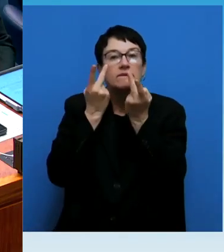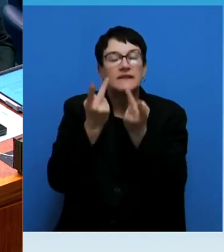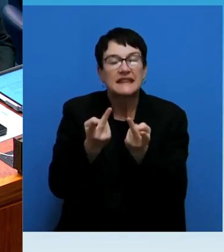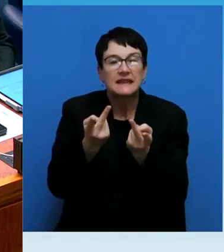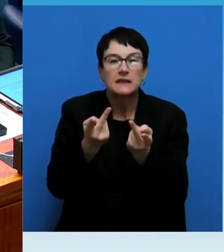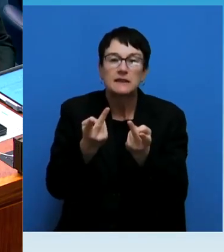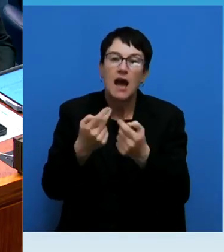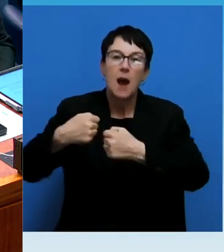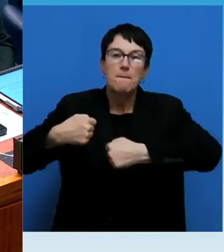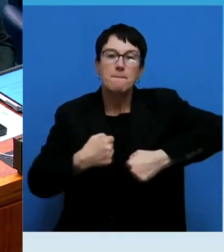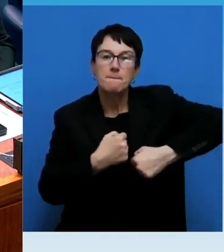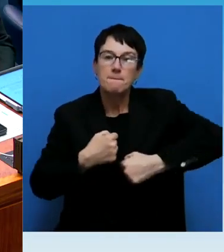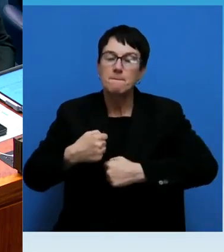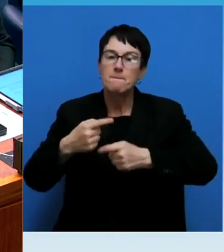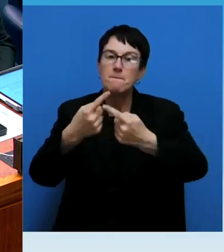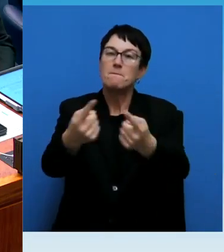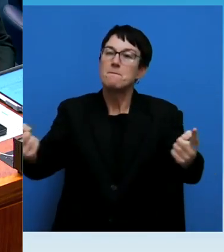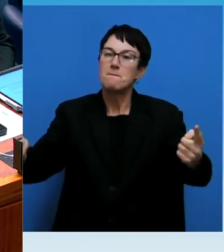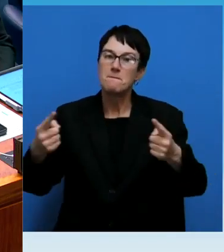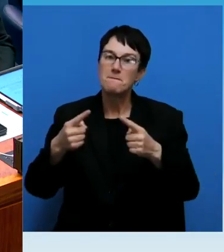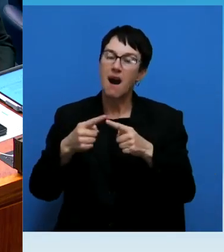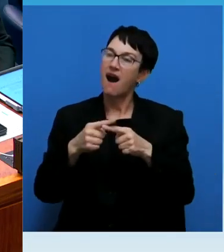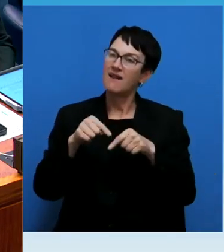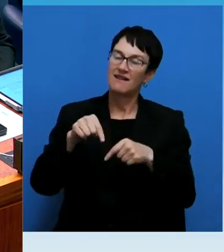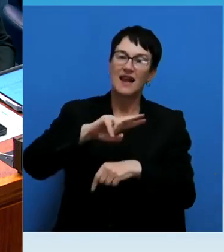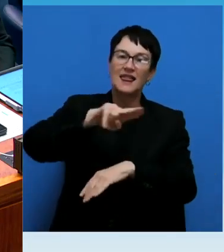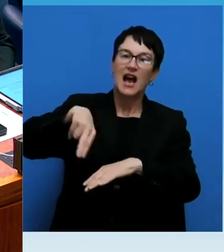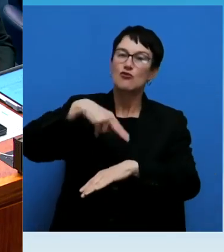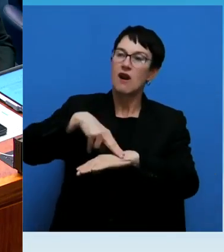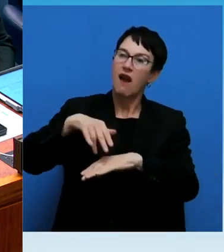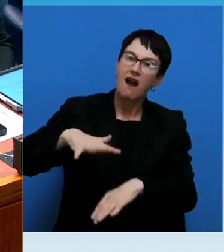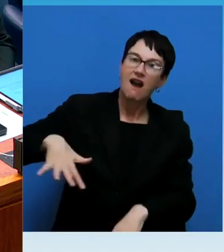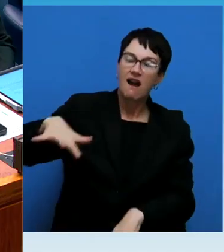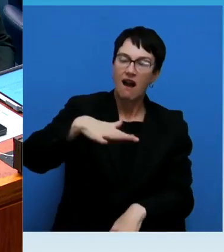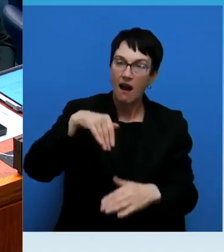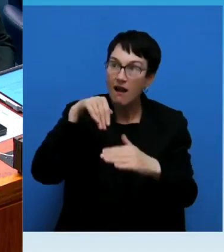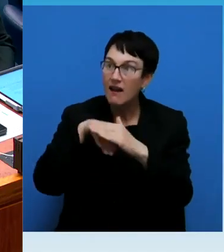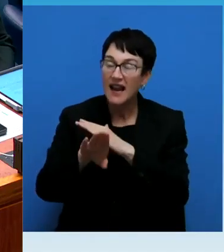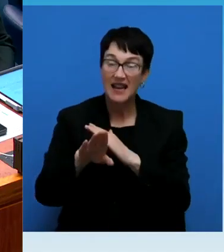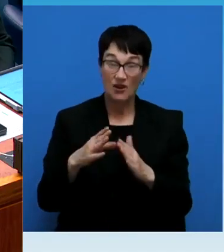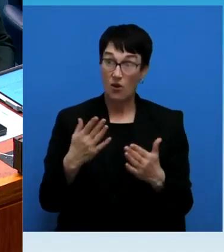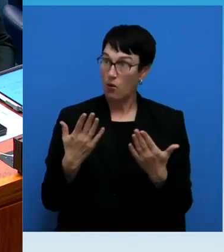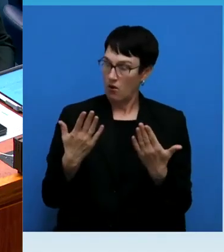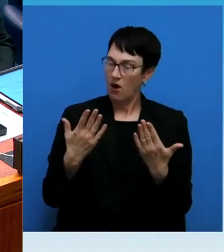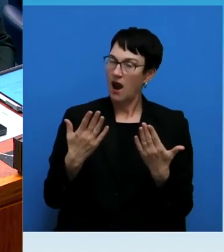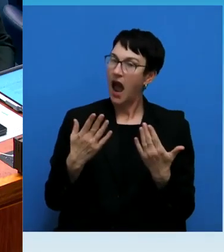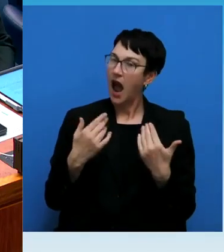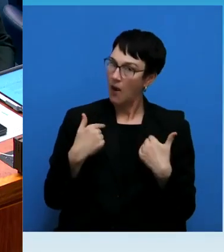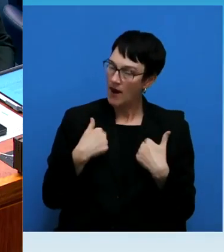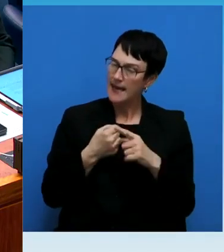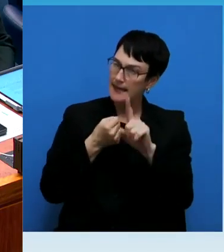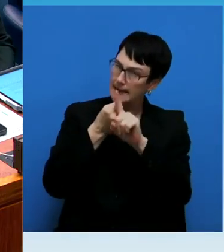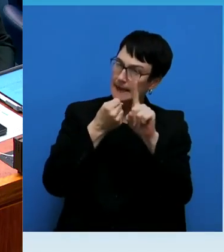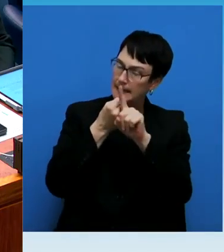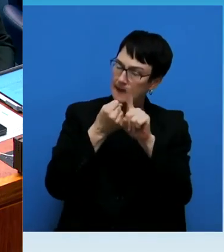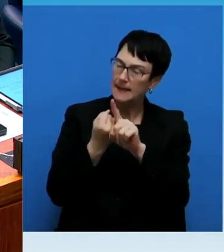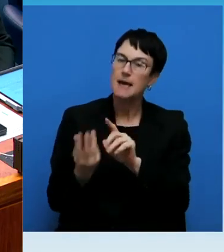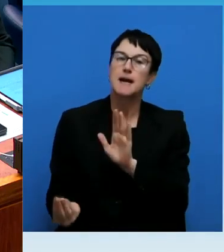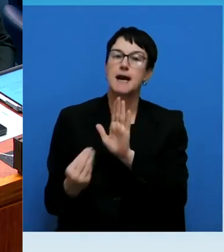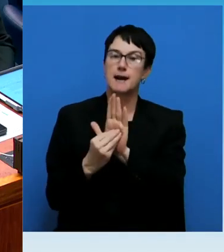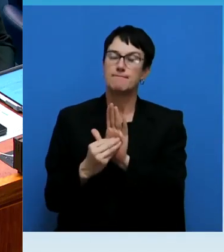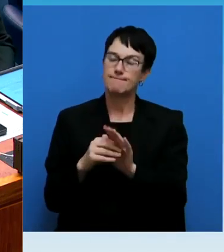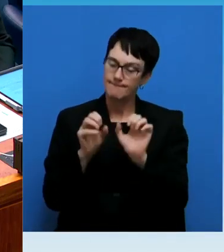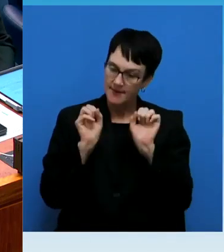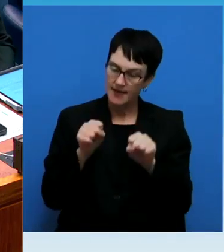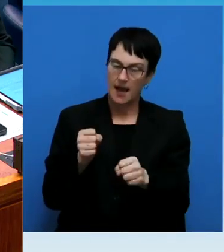my first visit to UN. So beautiful, so inspiring. I hope that the UN can